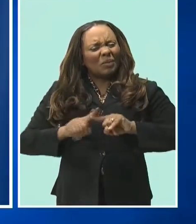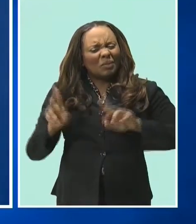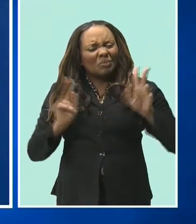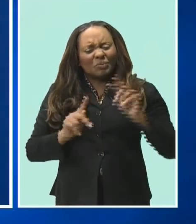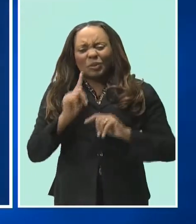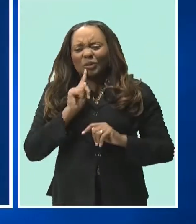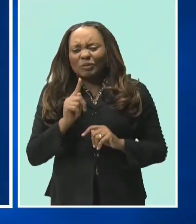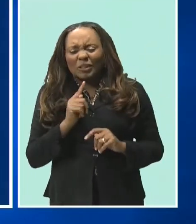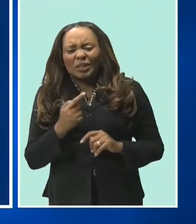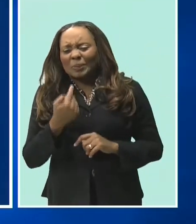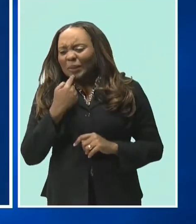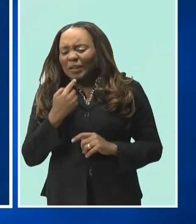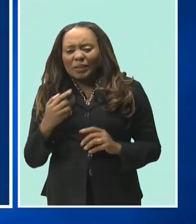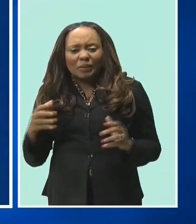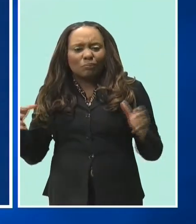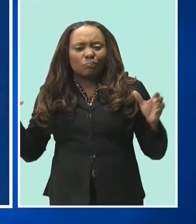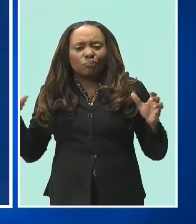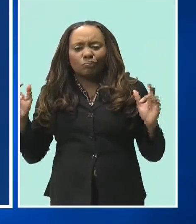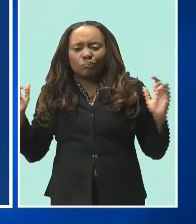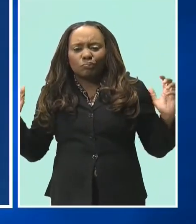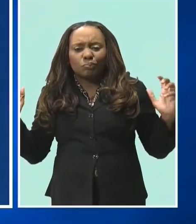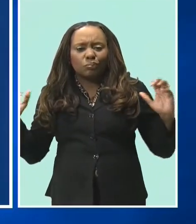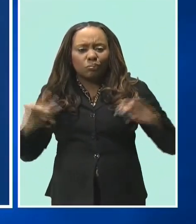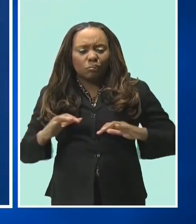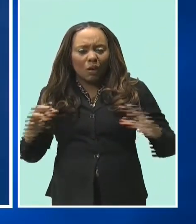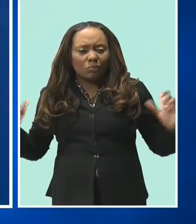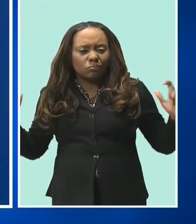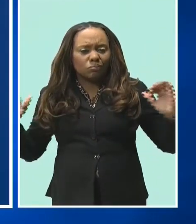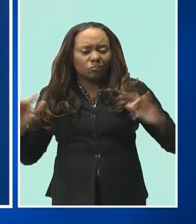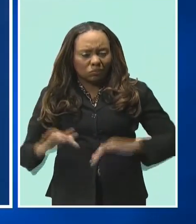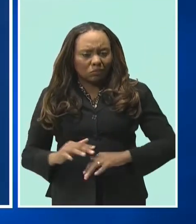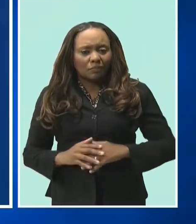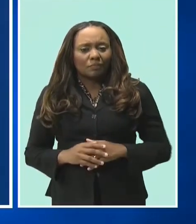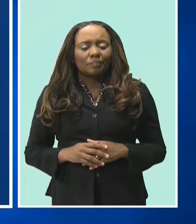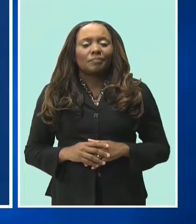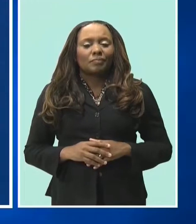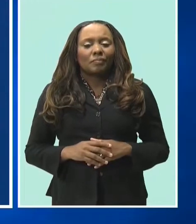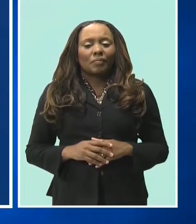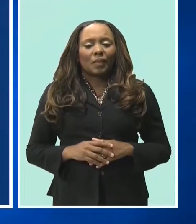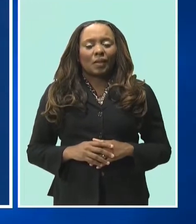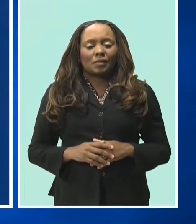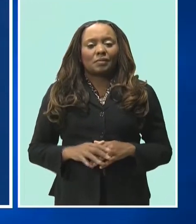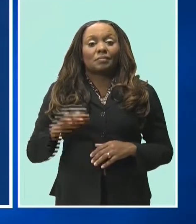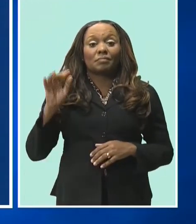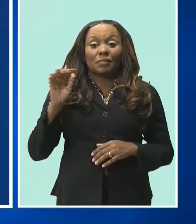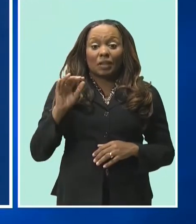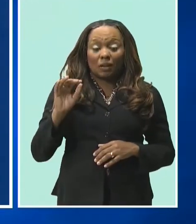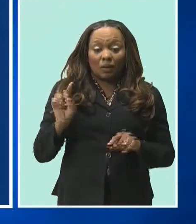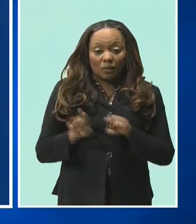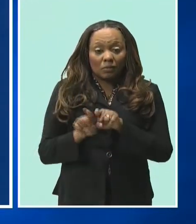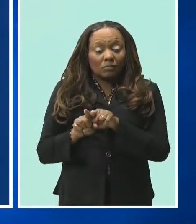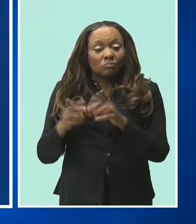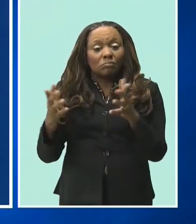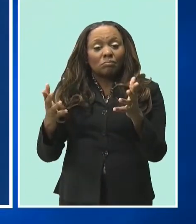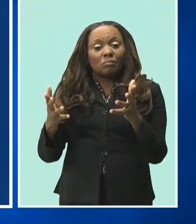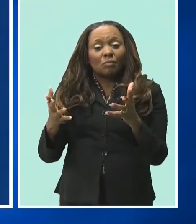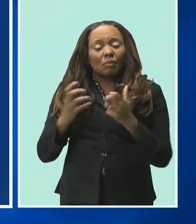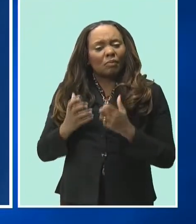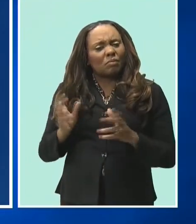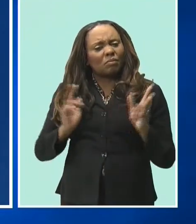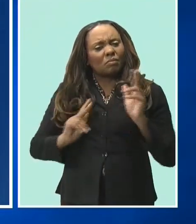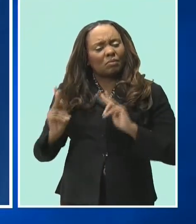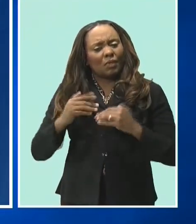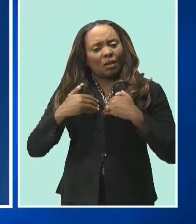that coming together and the evangelistic. So that was the second reason for doing it. And then the third one would have been to give them